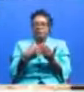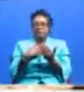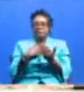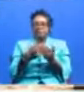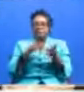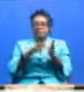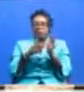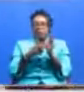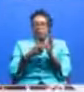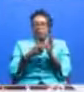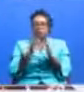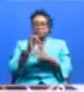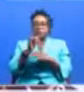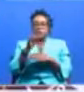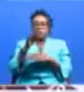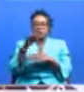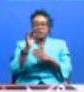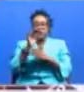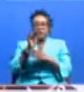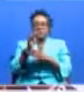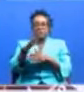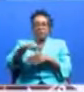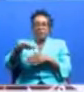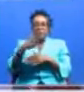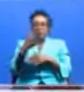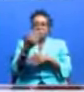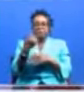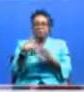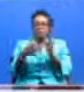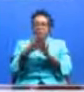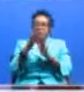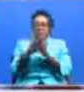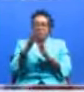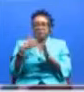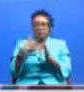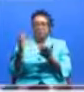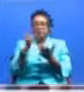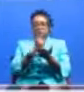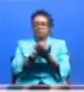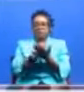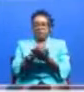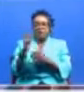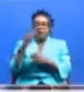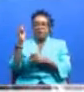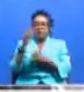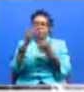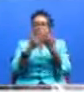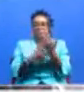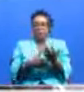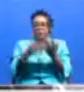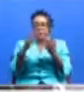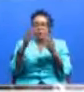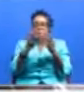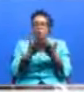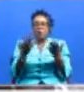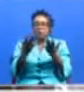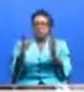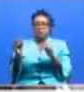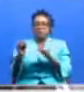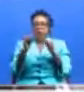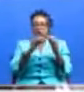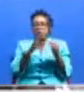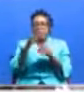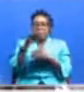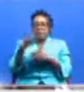Meanwhile, nephrologists have urged Parliament to expedite the enactment of the Kenya Blood and Organ Transplantation Bill that